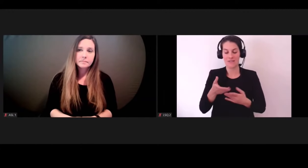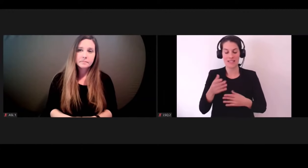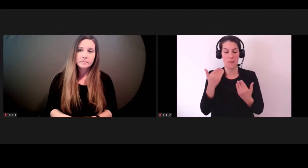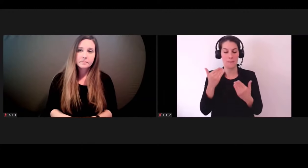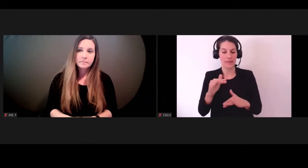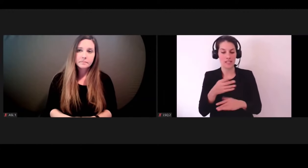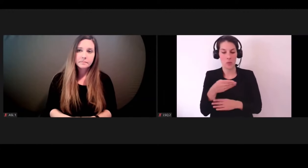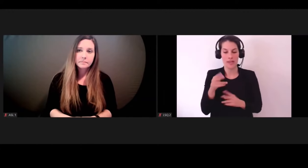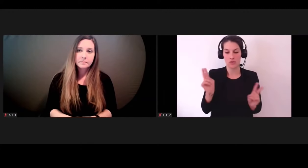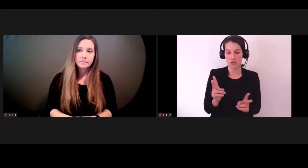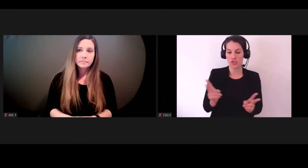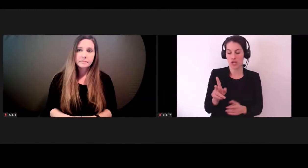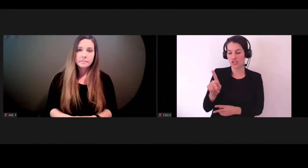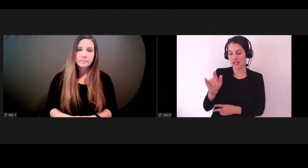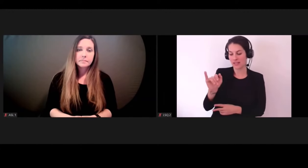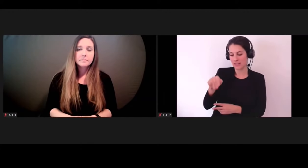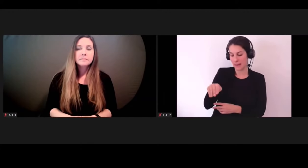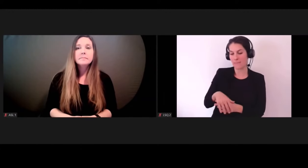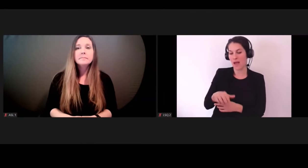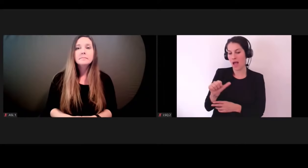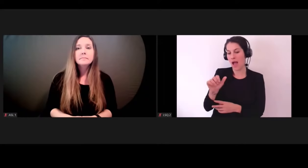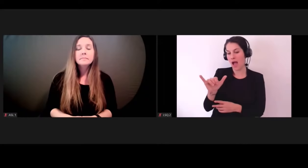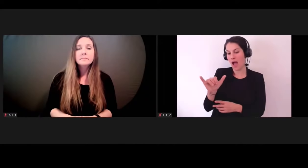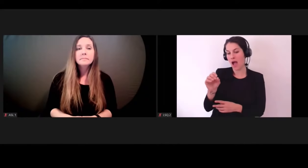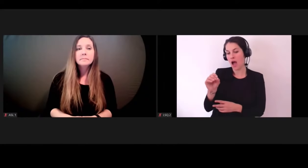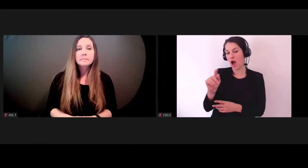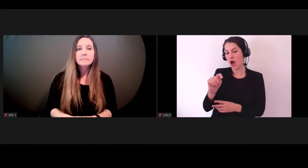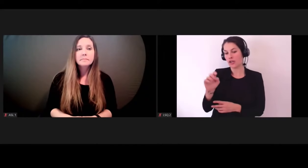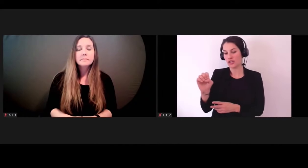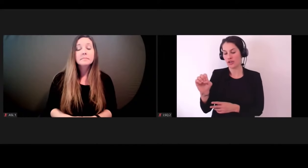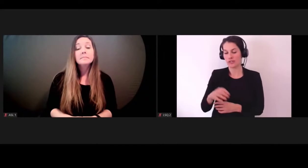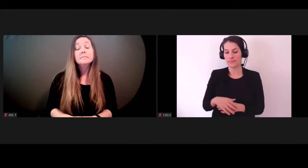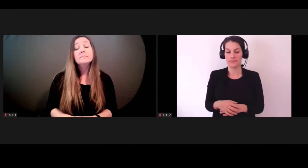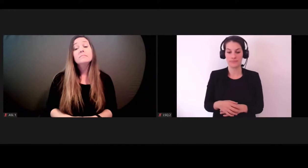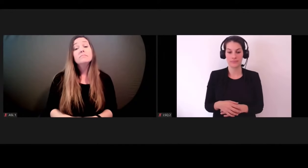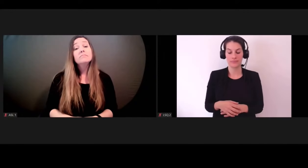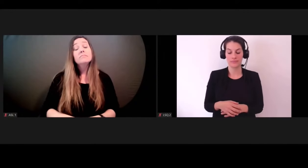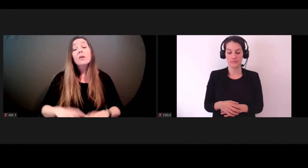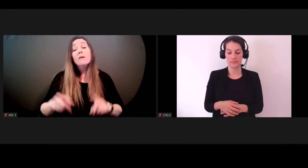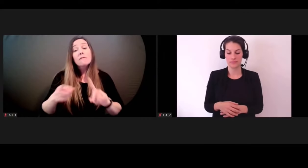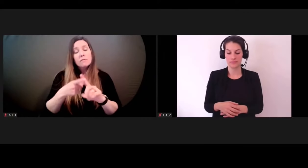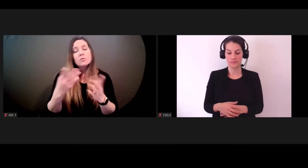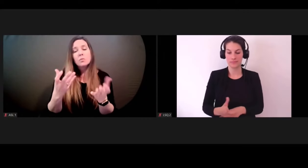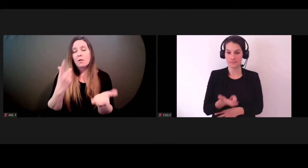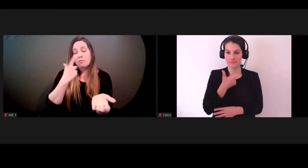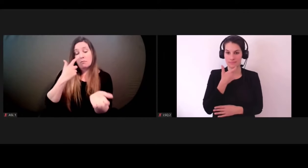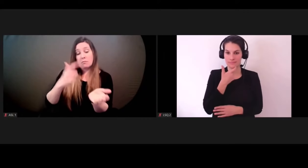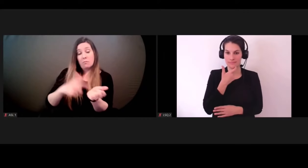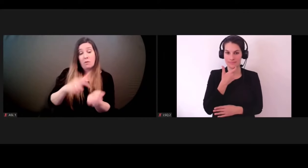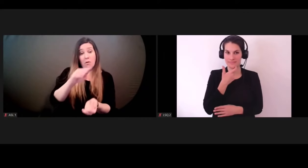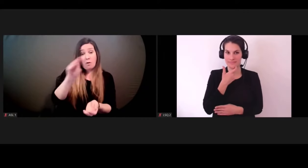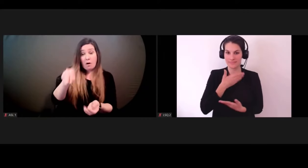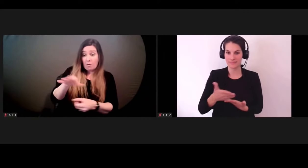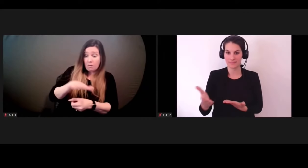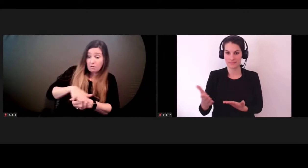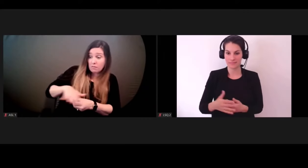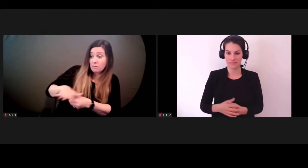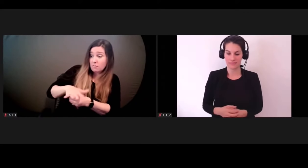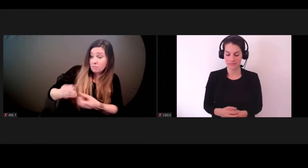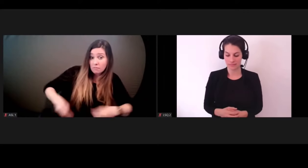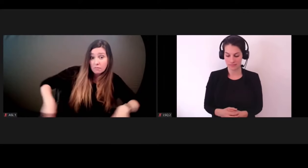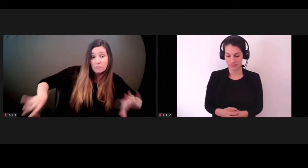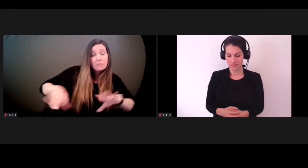d'urgence, Kim Ayotte. I want to begin by acknowledging that Ottawa is built on